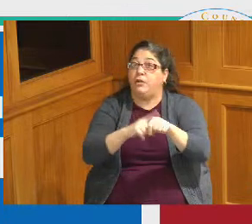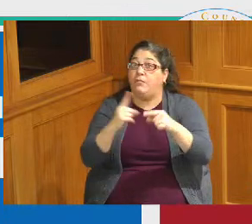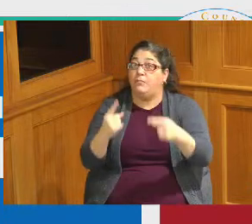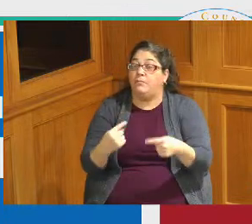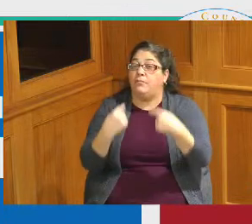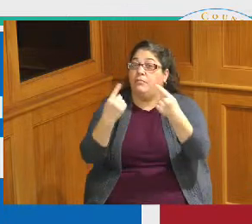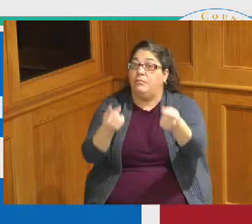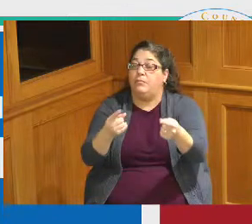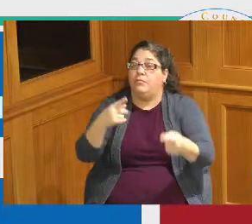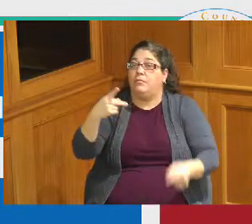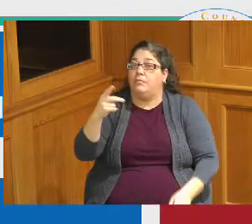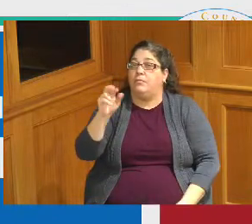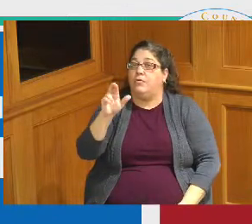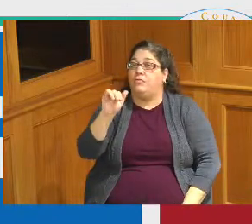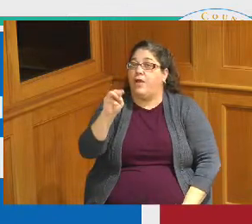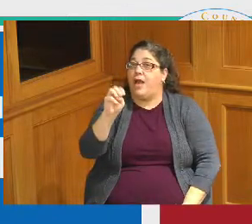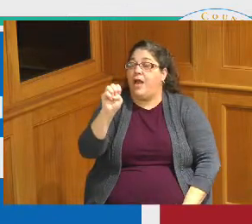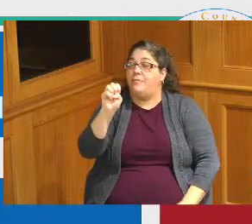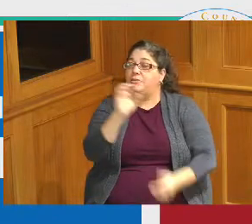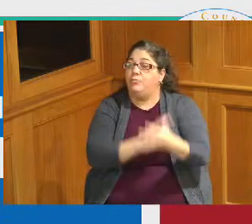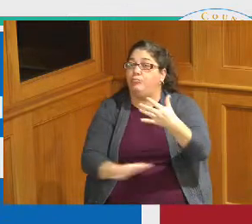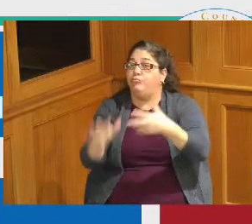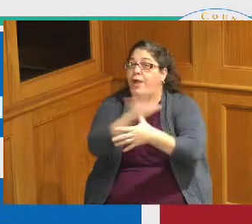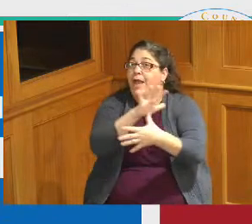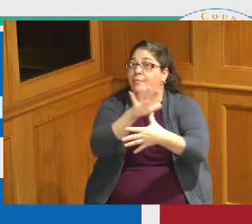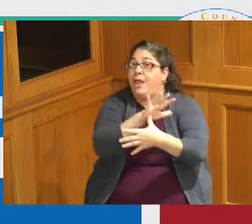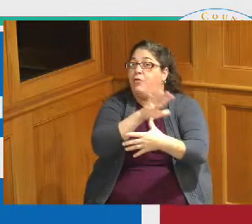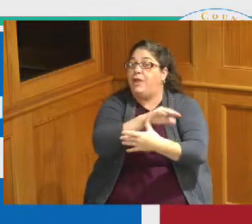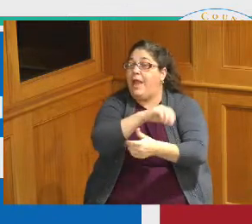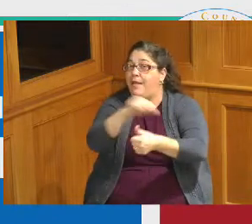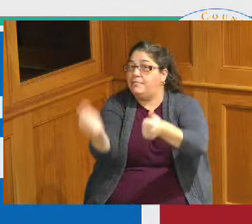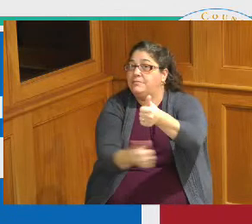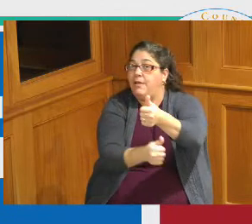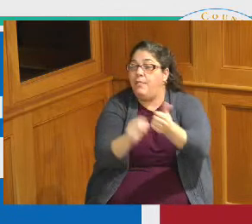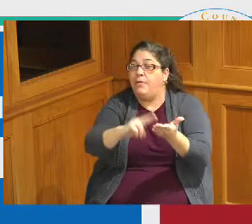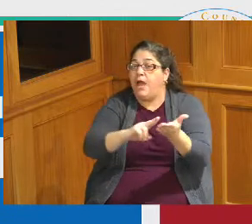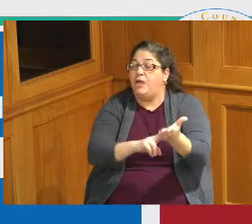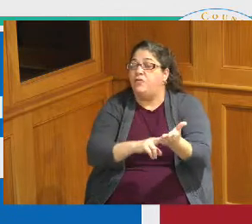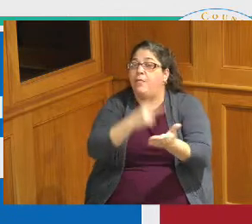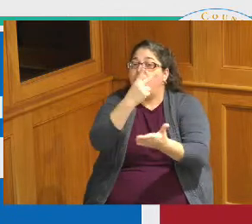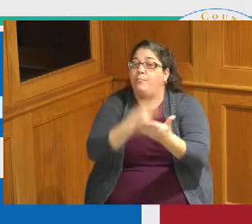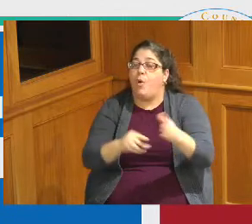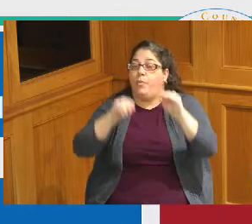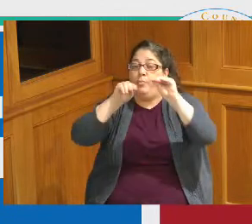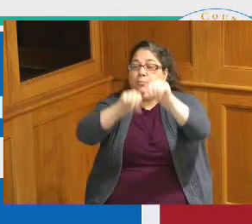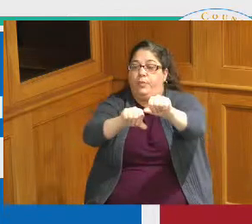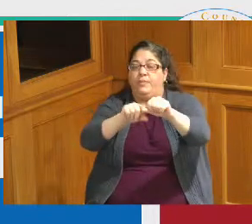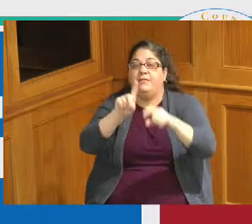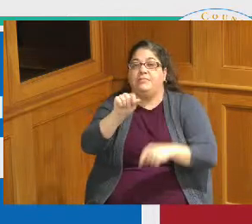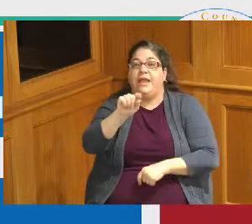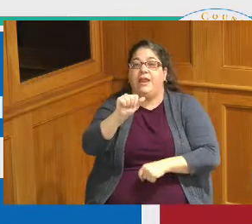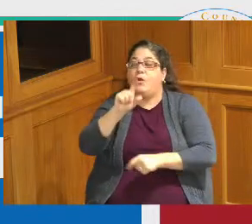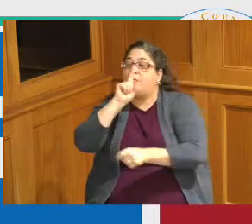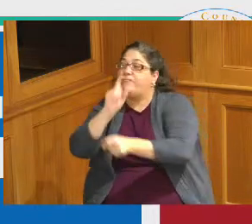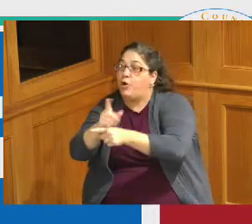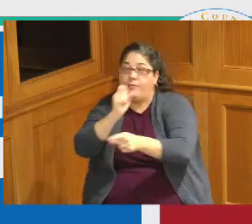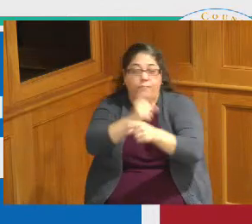that primes and subcontractors put their data into the system. And everybody confirms everybody else.